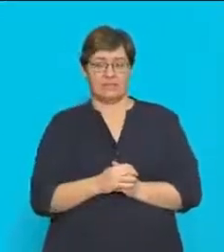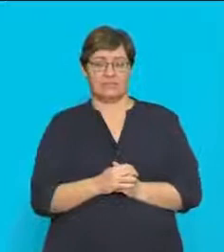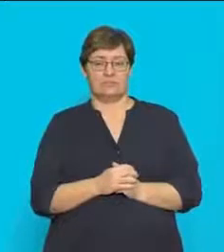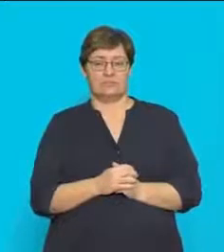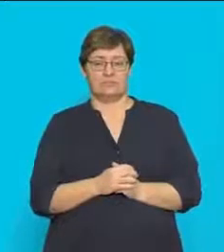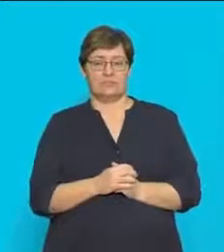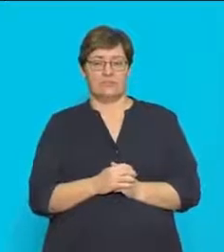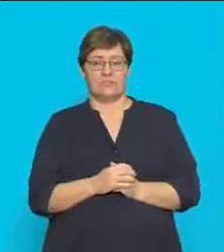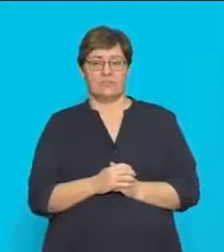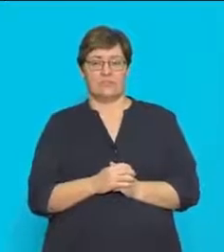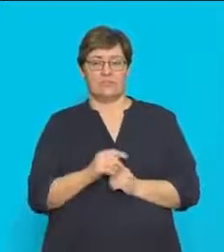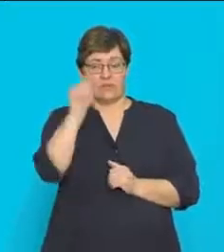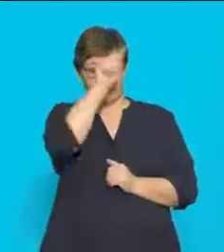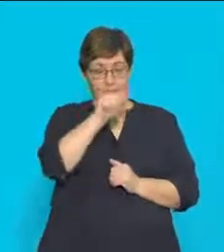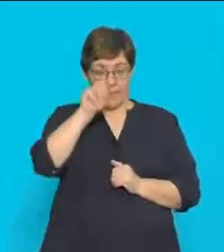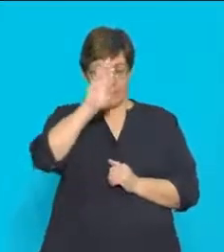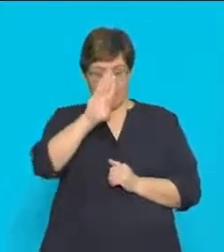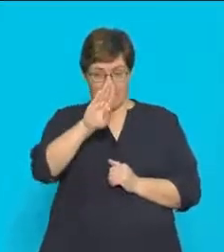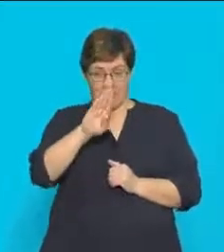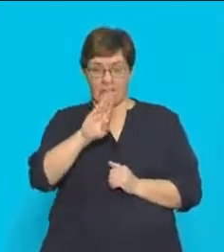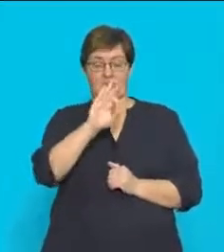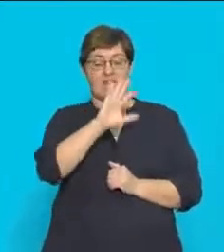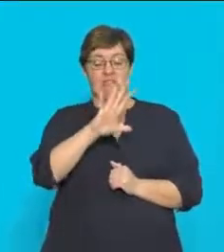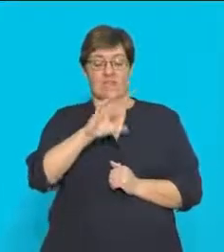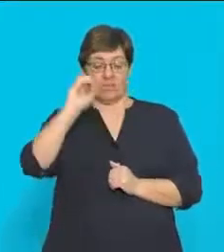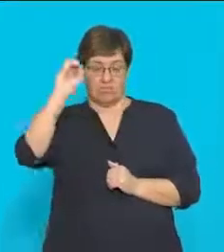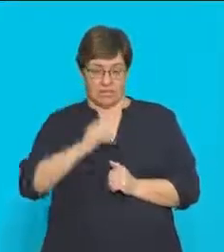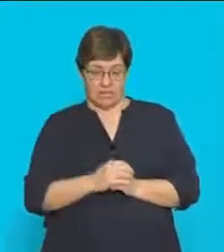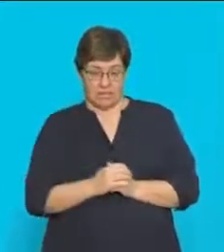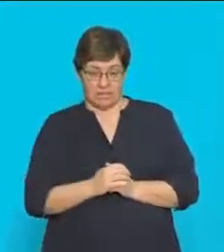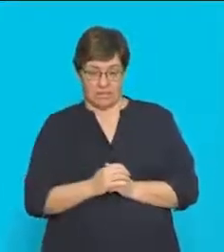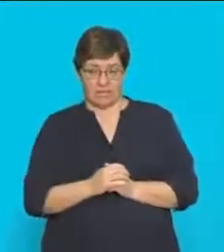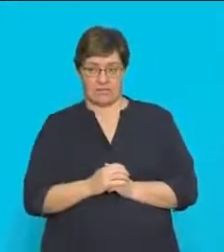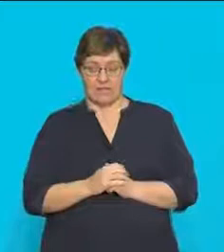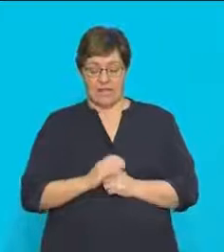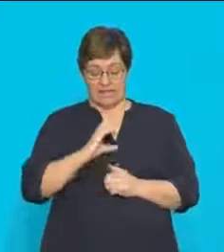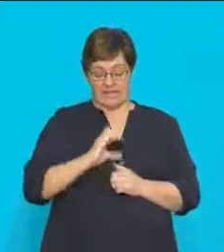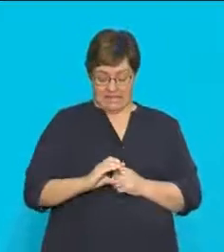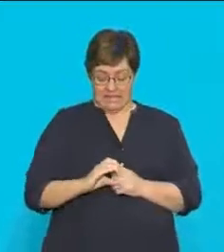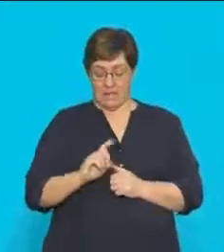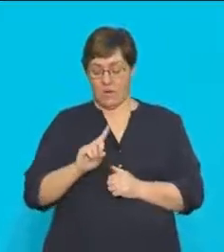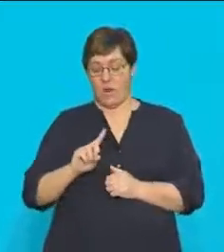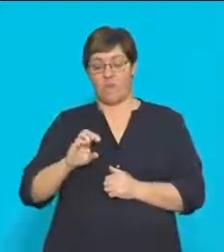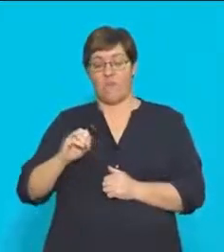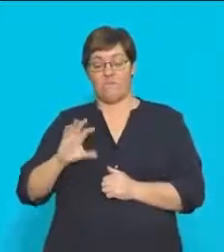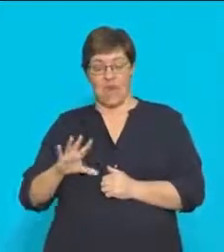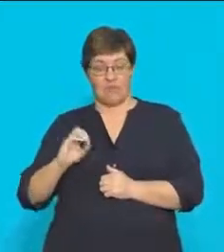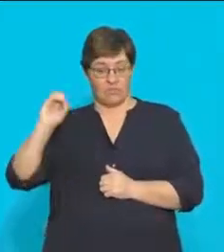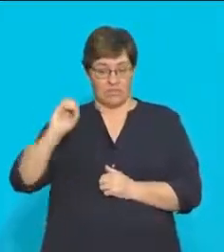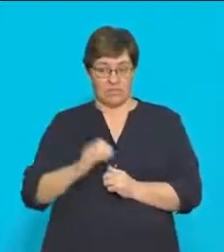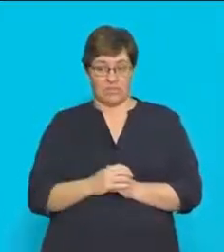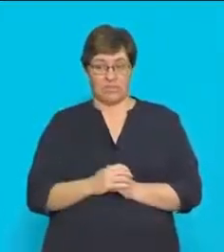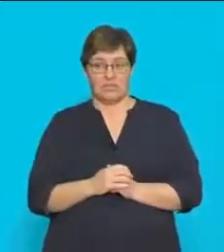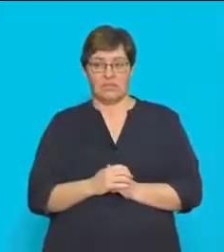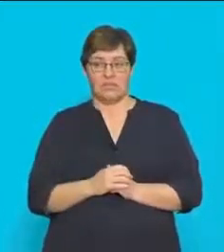given this angle, 35 degrees, this angle C,